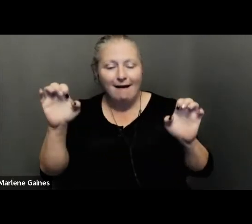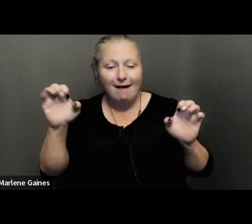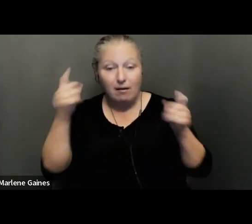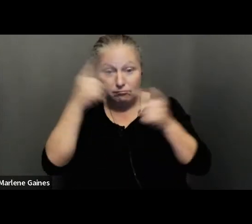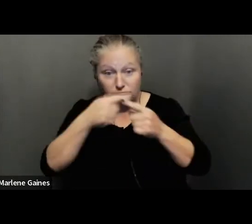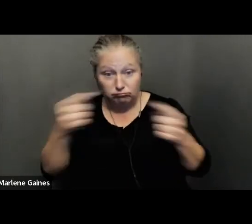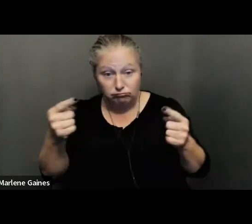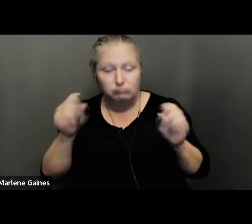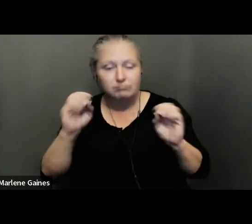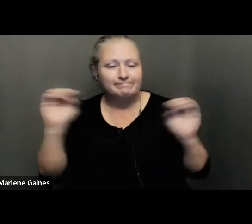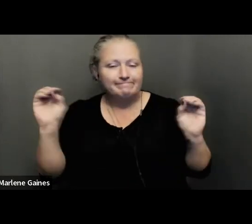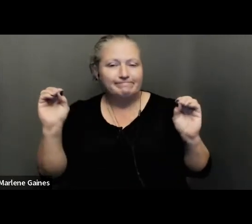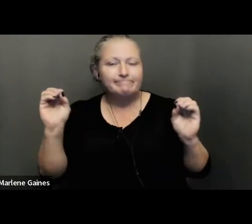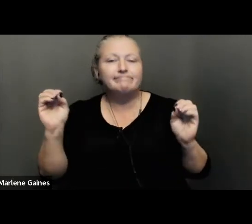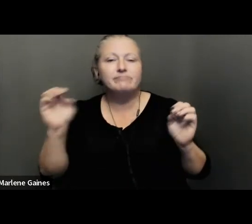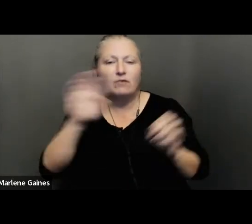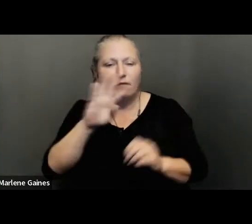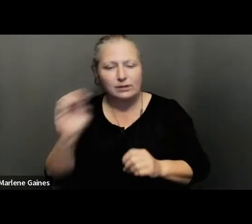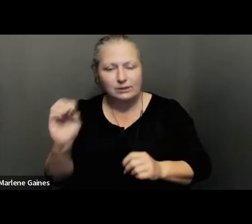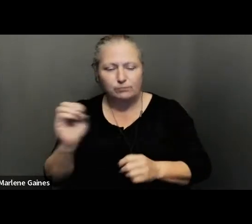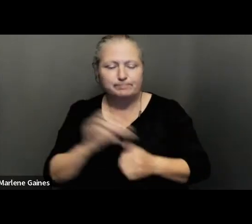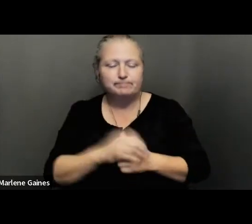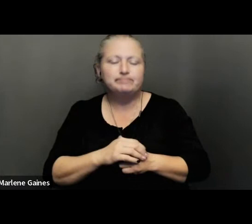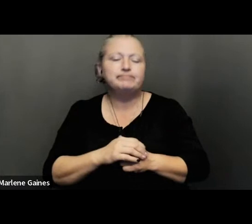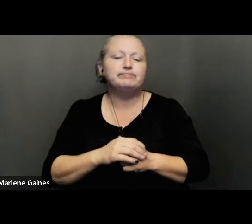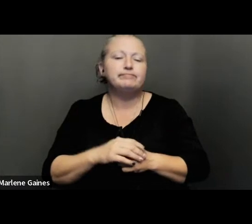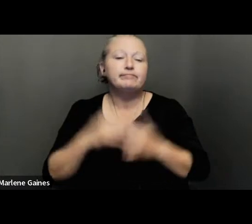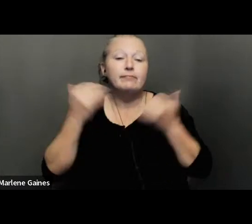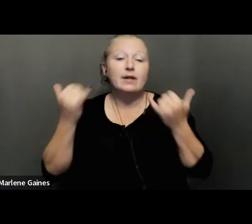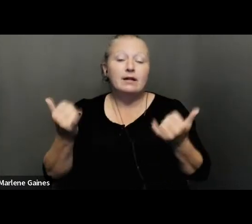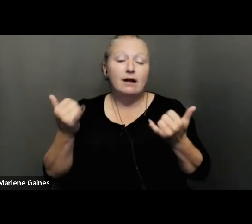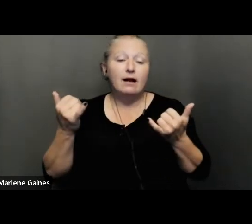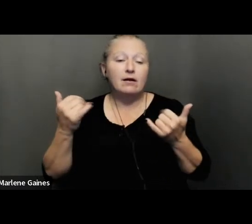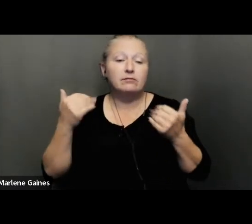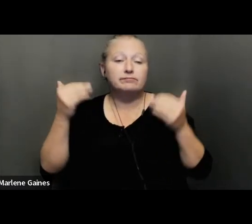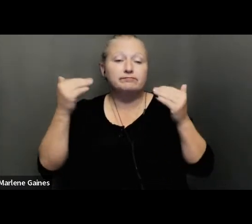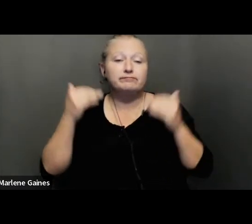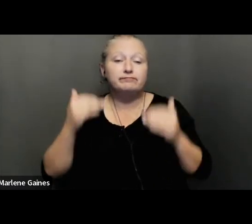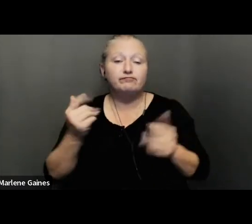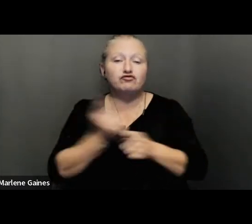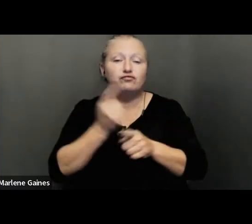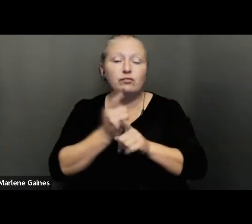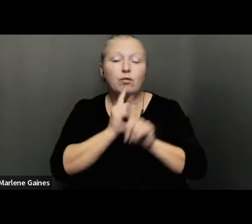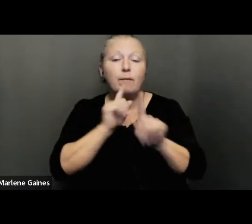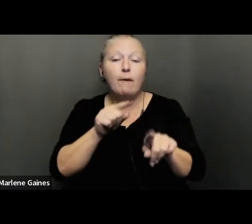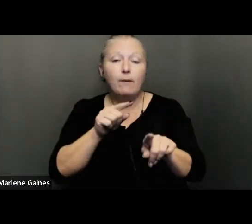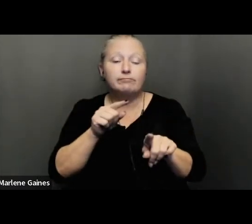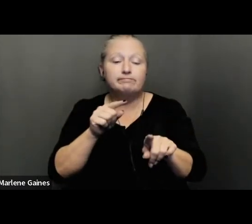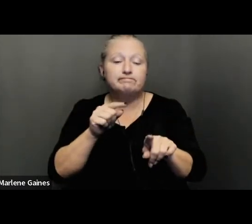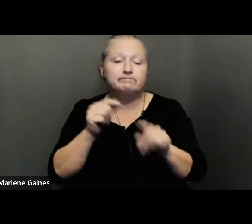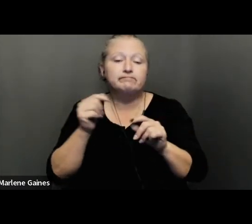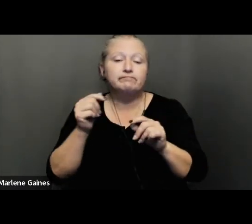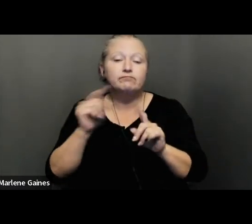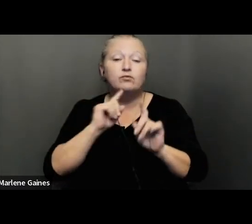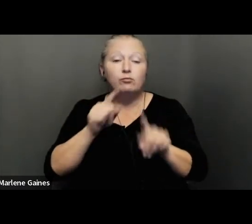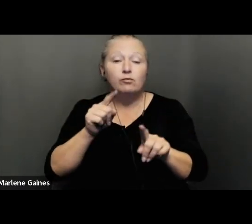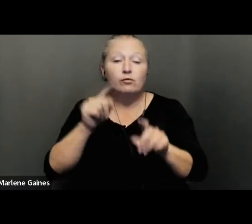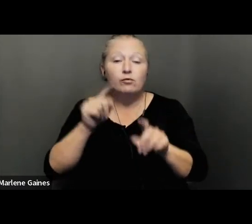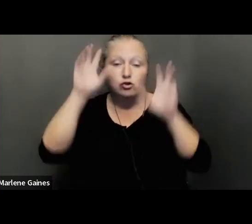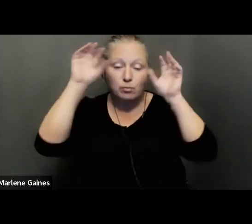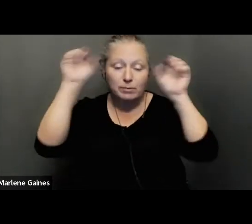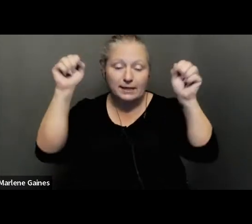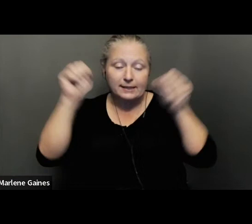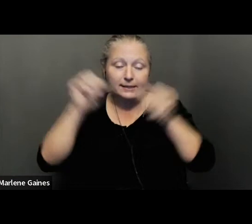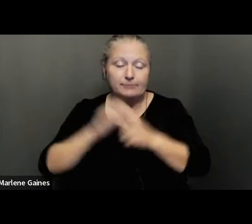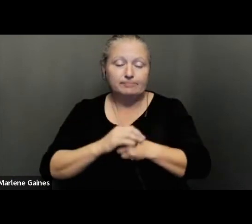opposed? Hearing none, motion carried 4-0. All right, off to regular reports. Report of the superintendent.